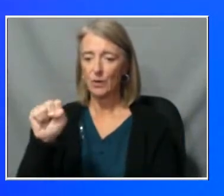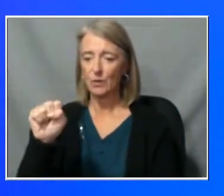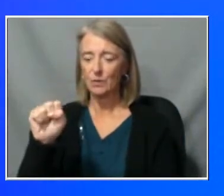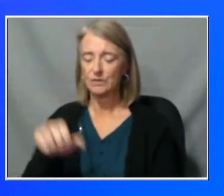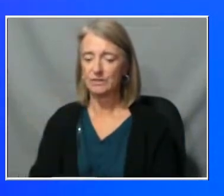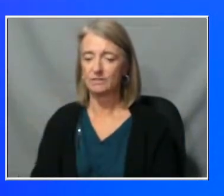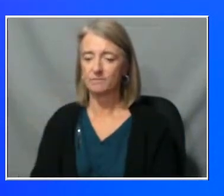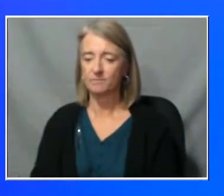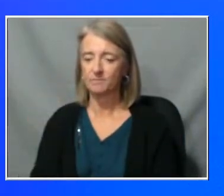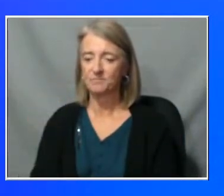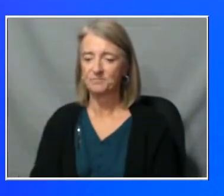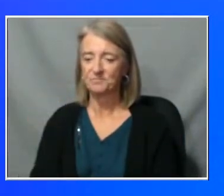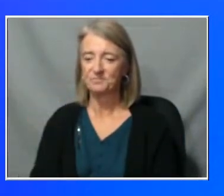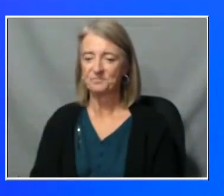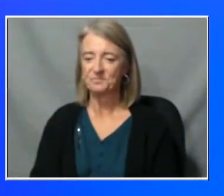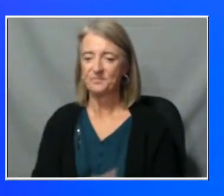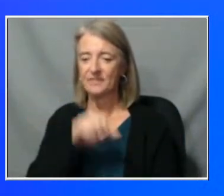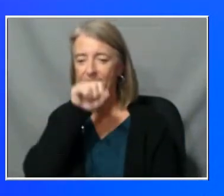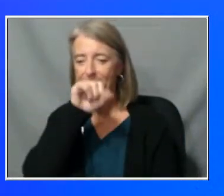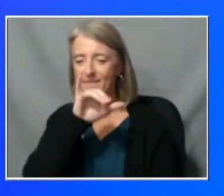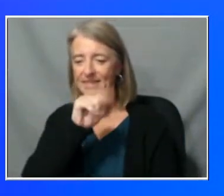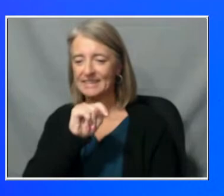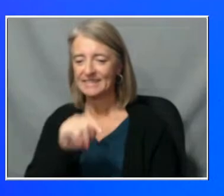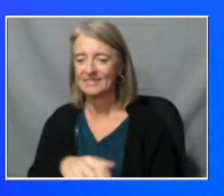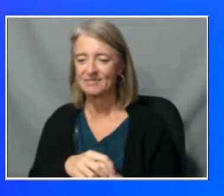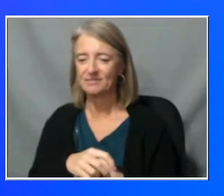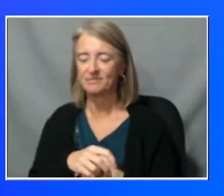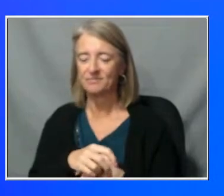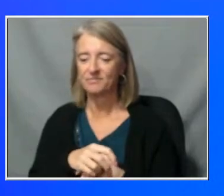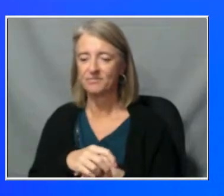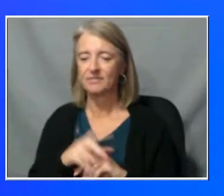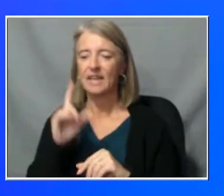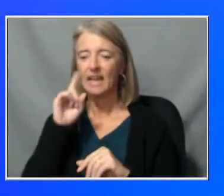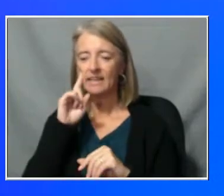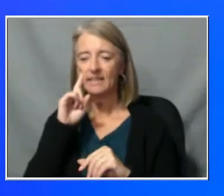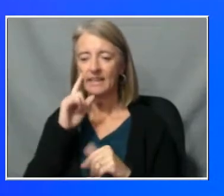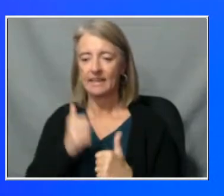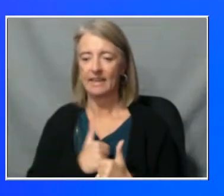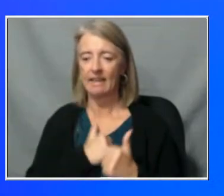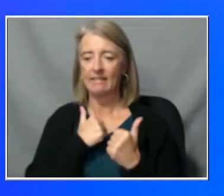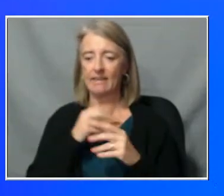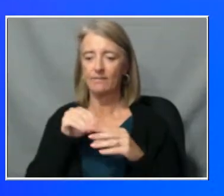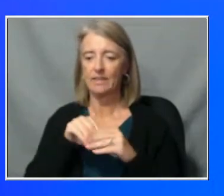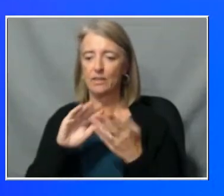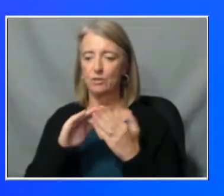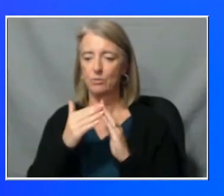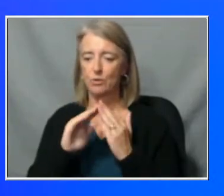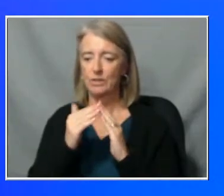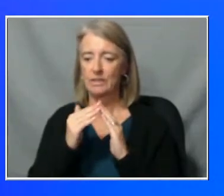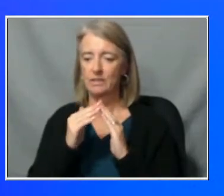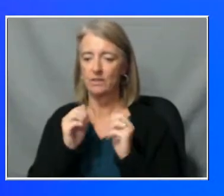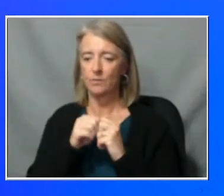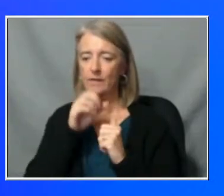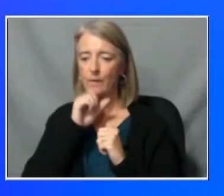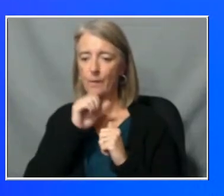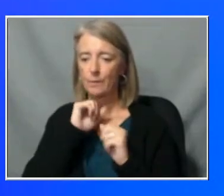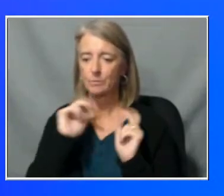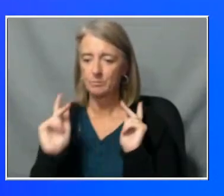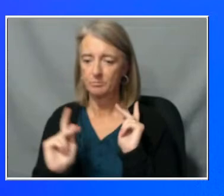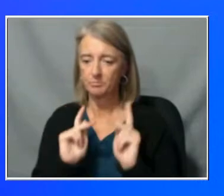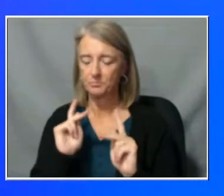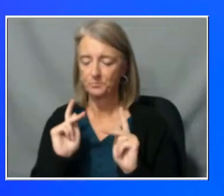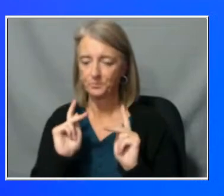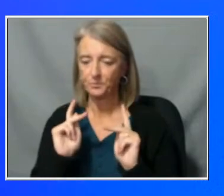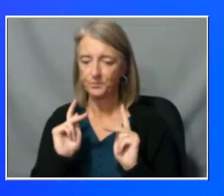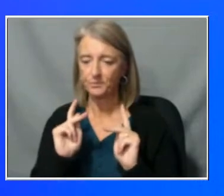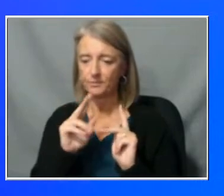toes. I love it. Yes, and that's what I think. I live in a community with older people,